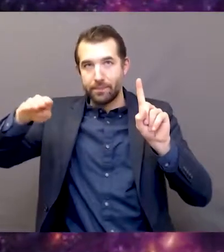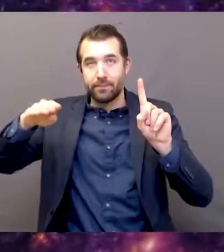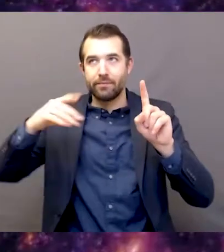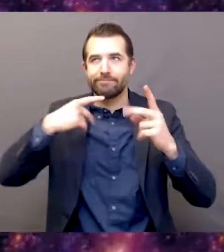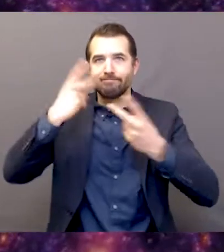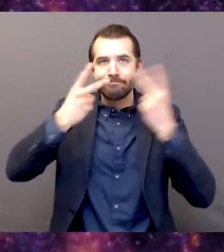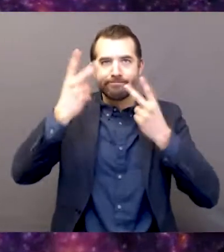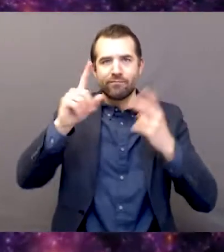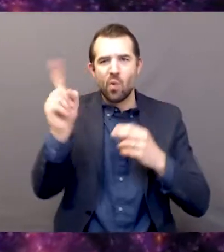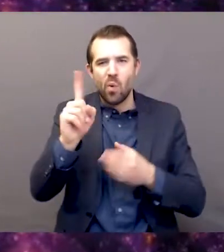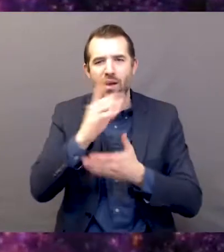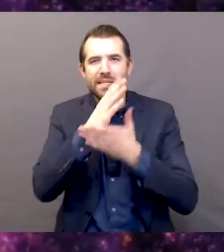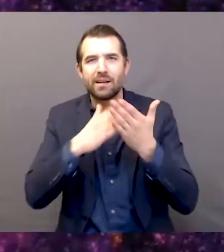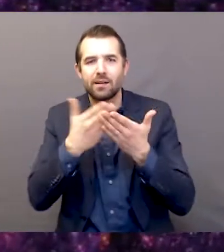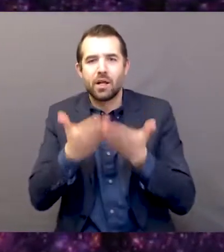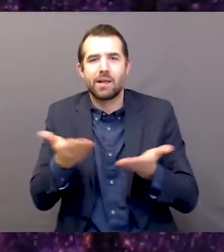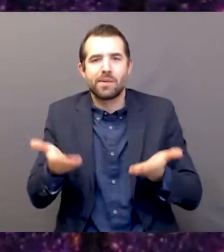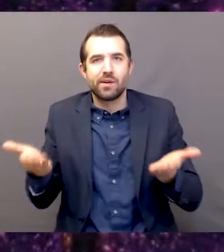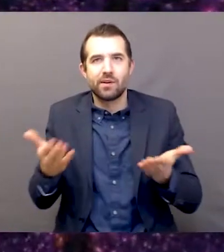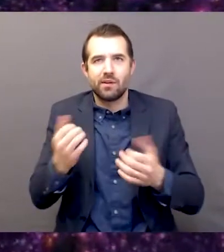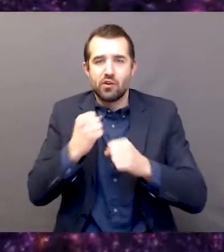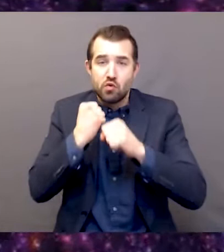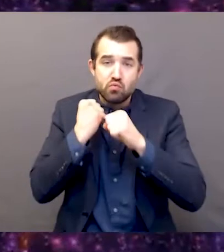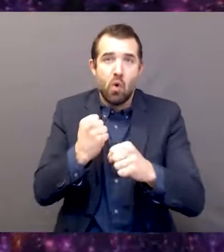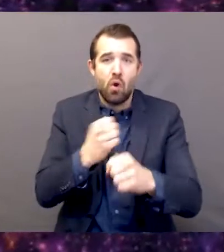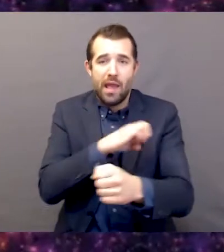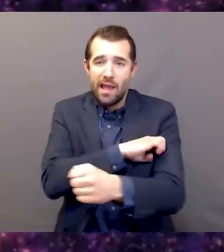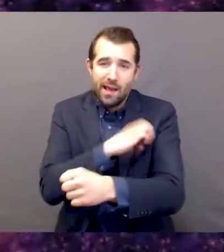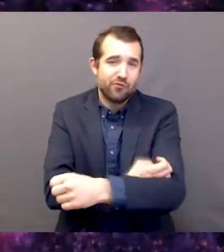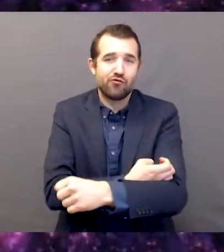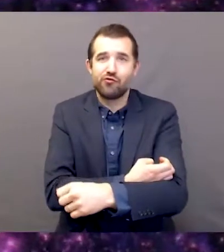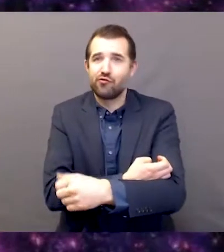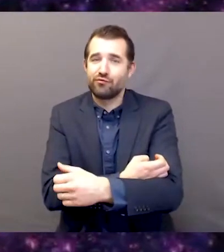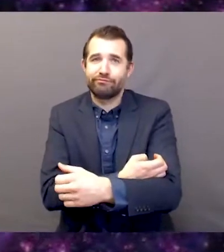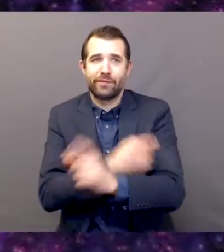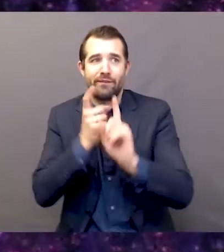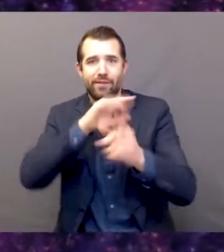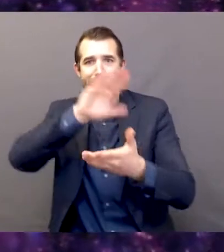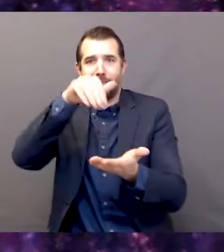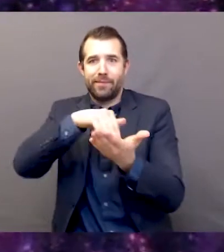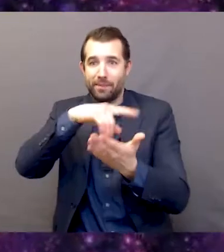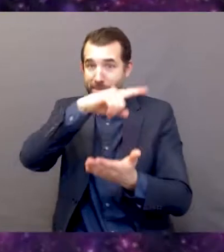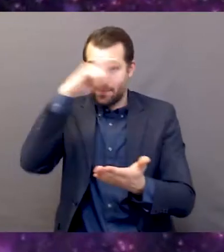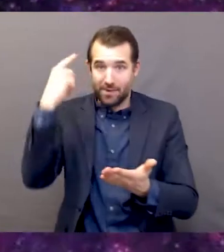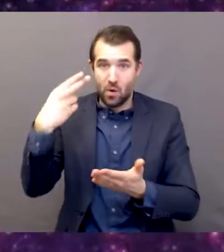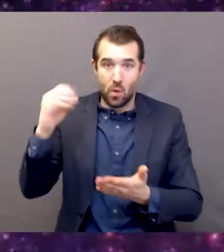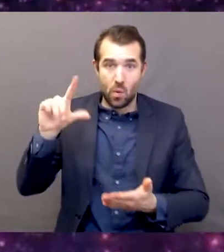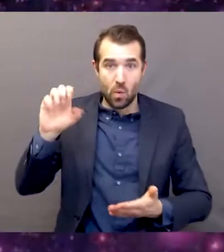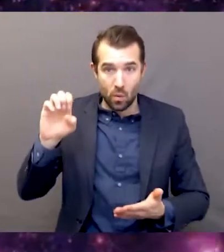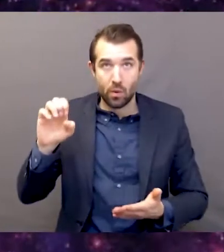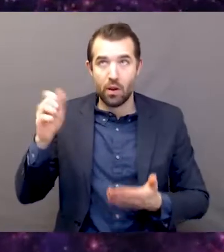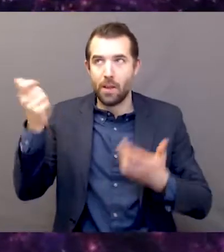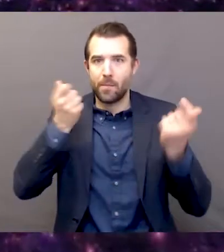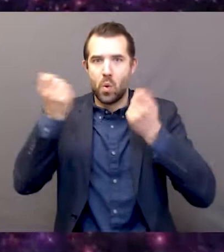there are relativistic particles, very energetic particles, coming from the supermassive black holes sitting here at the peak that fill